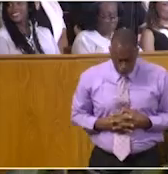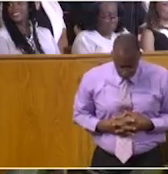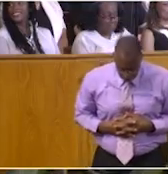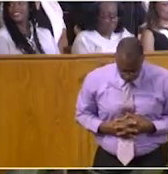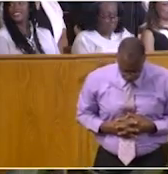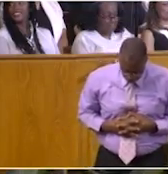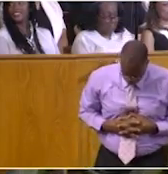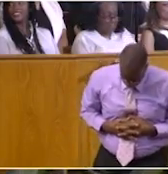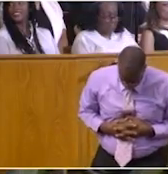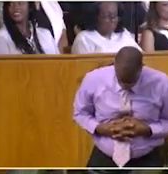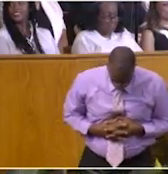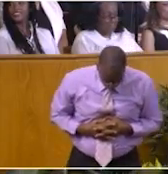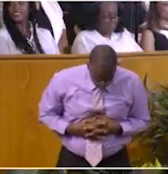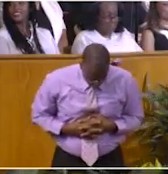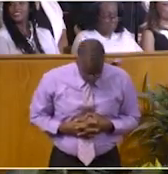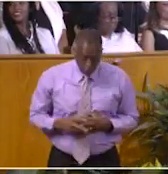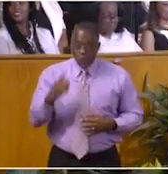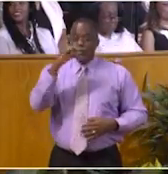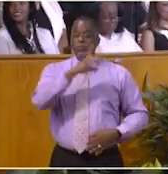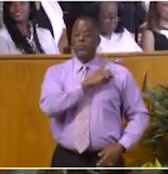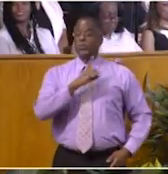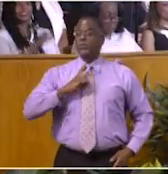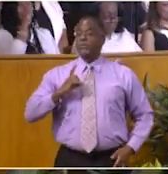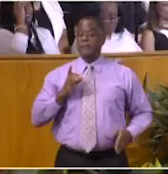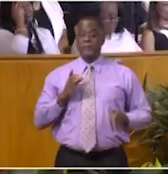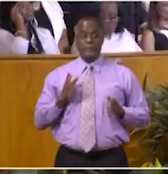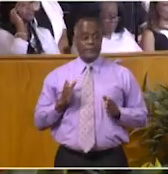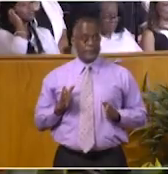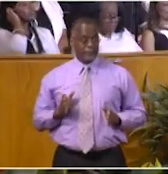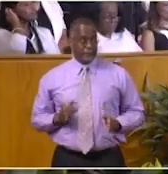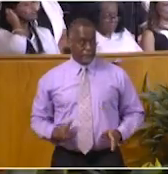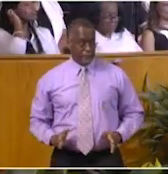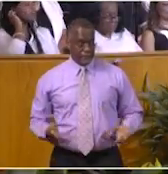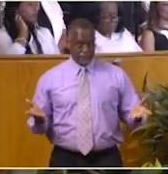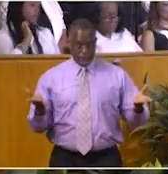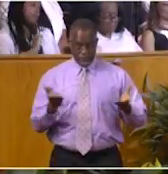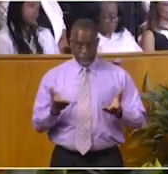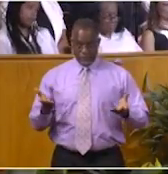To the deacons and the clergy of this church,